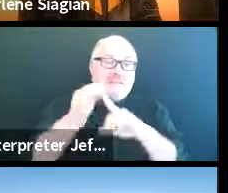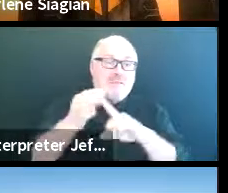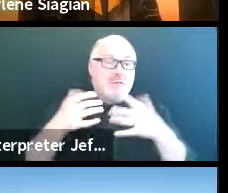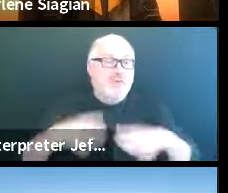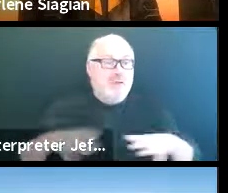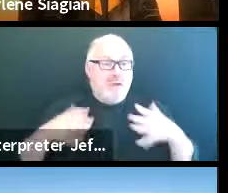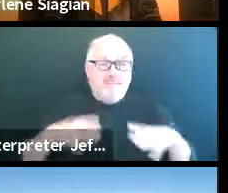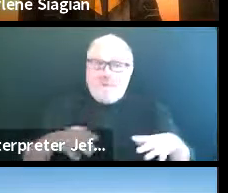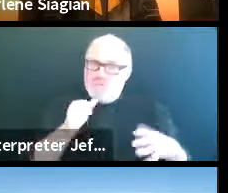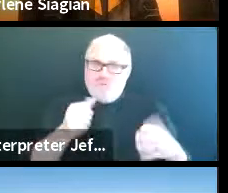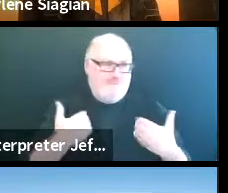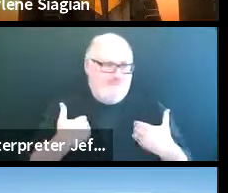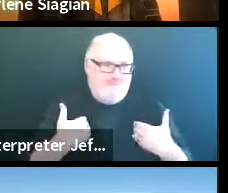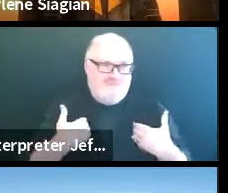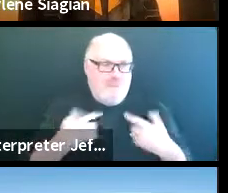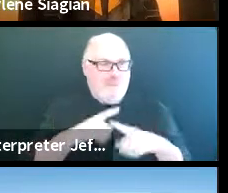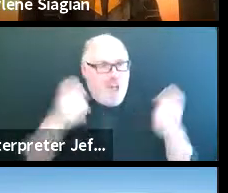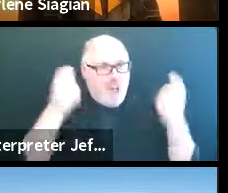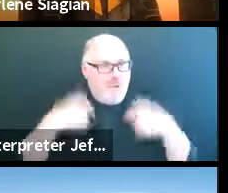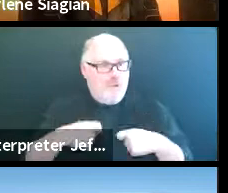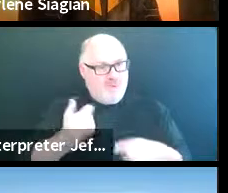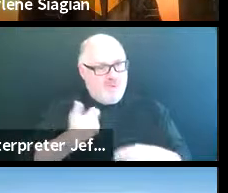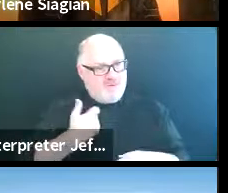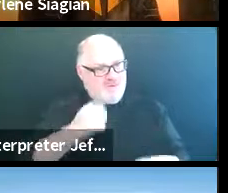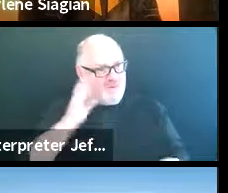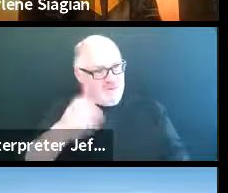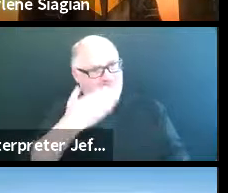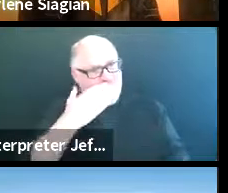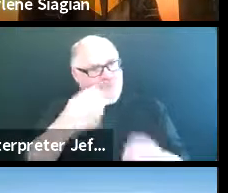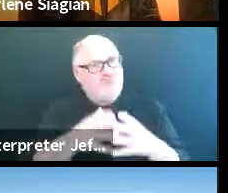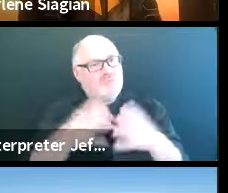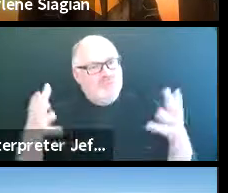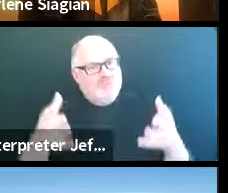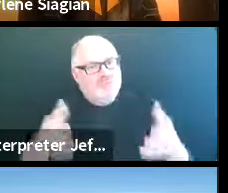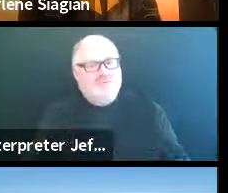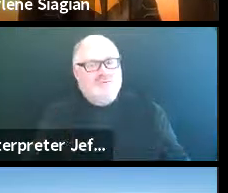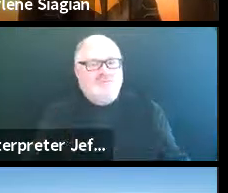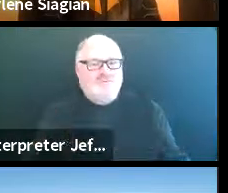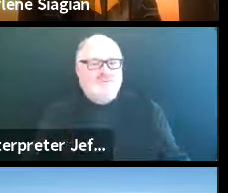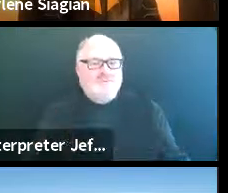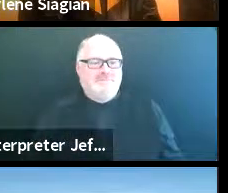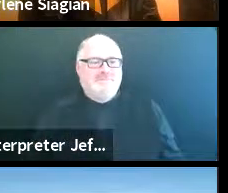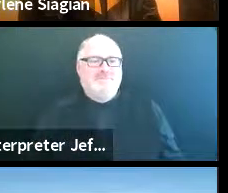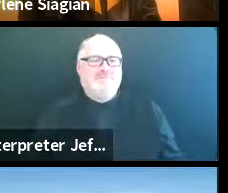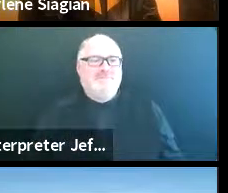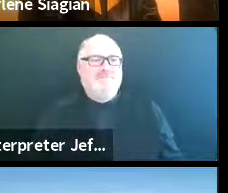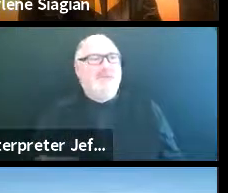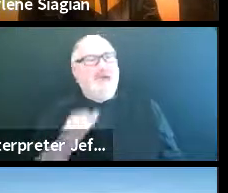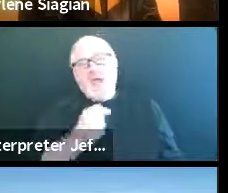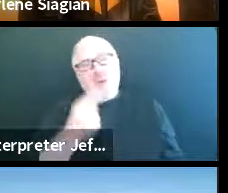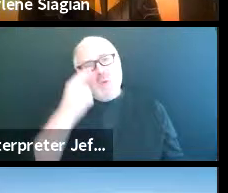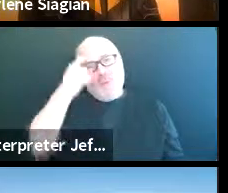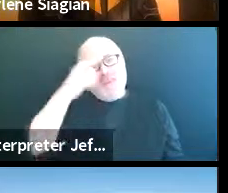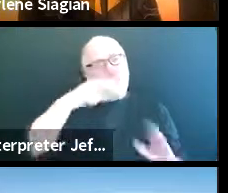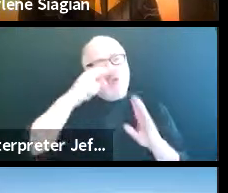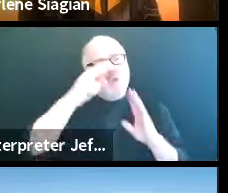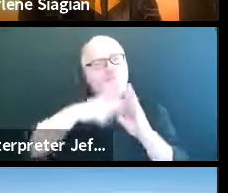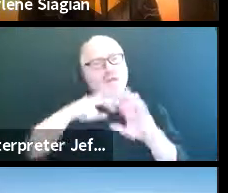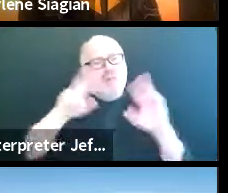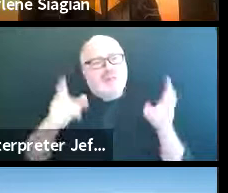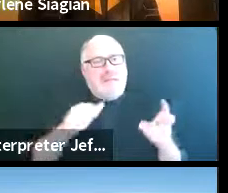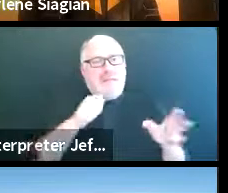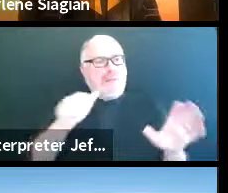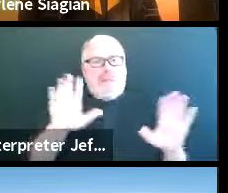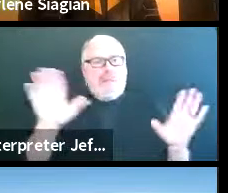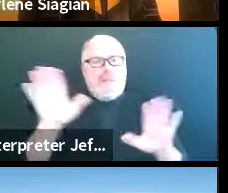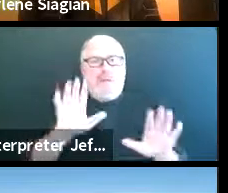if I did, I'd hood myself. So thank you very much. I don't think I've read the title of her dissertation. I